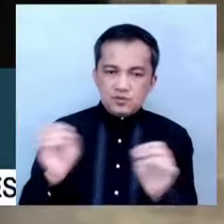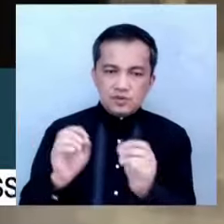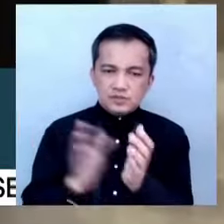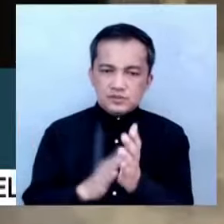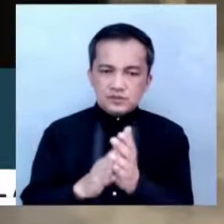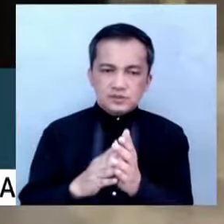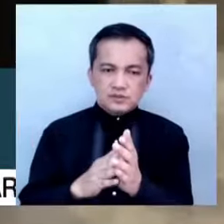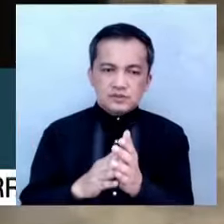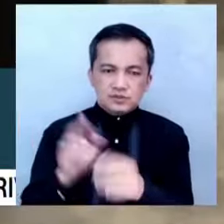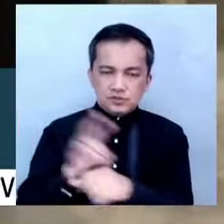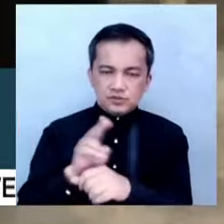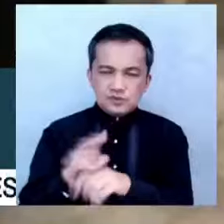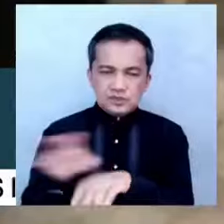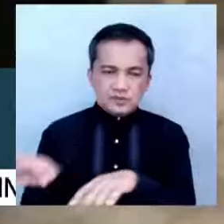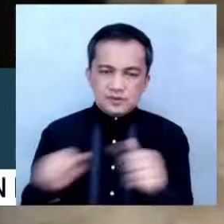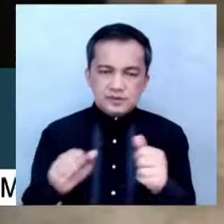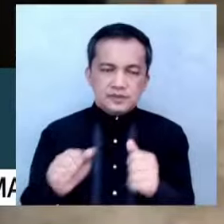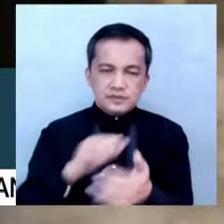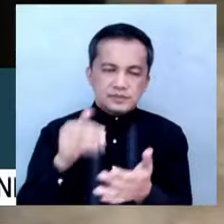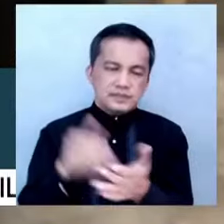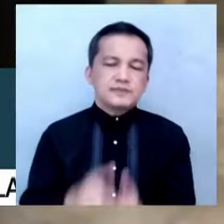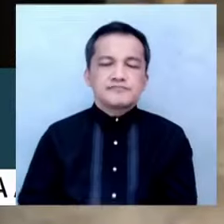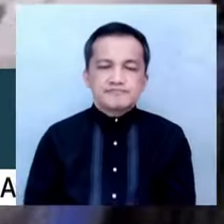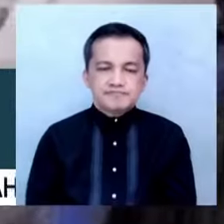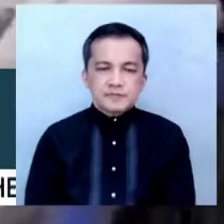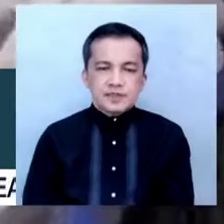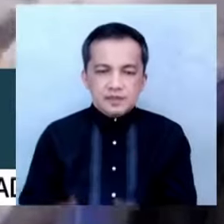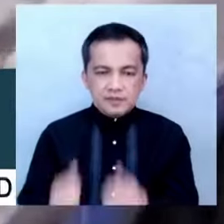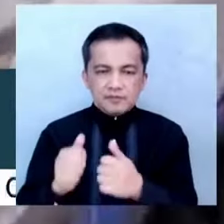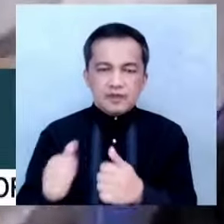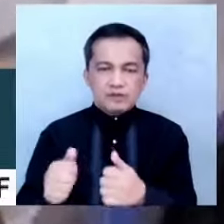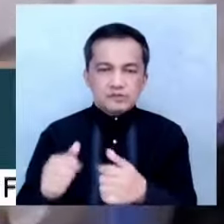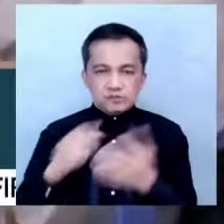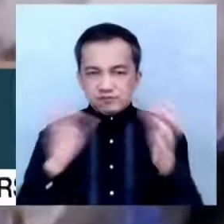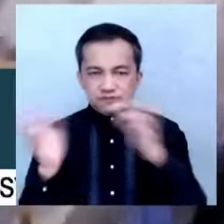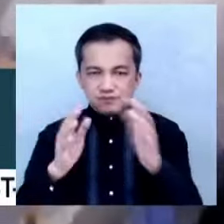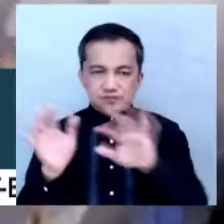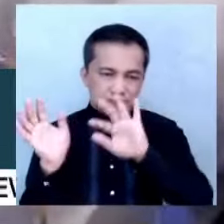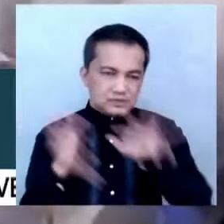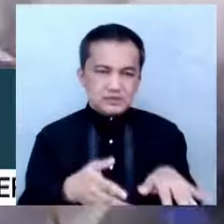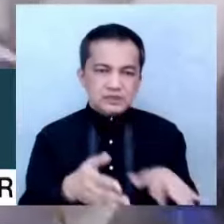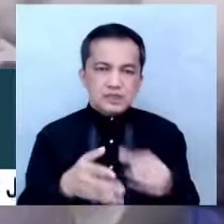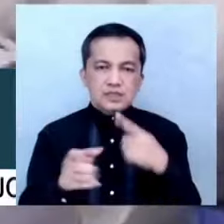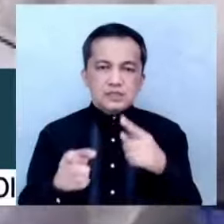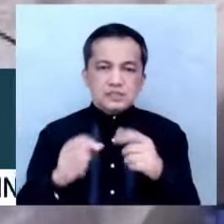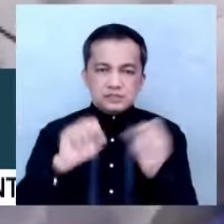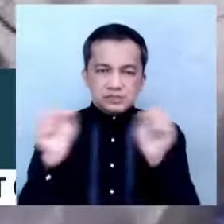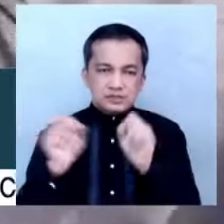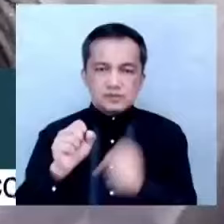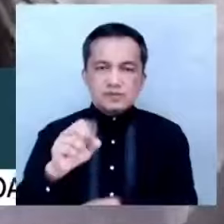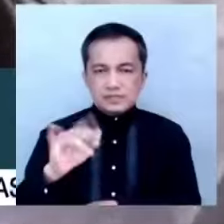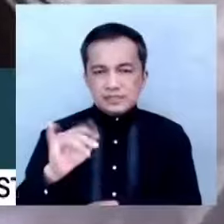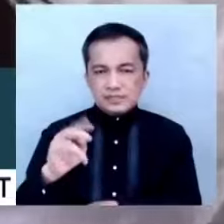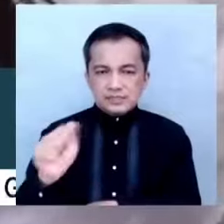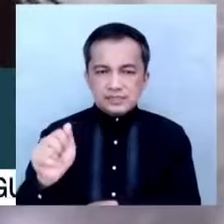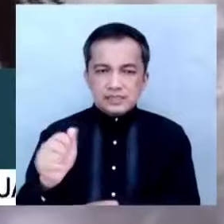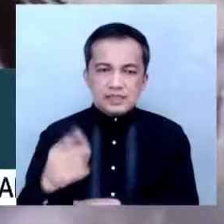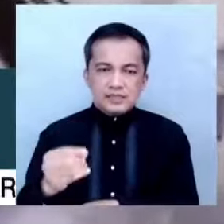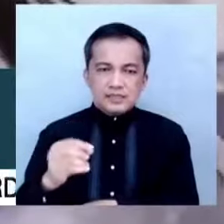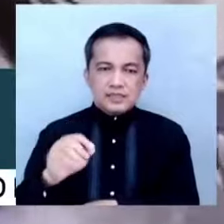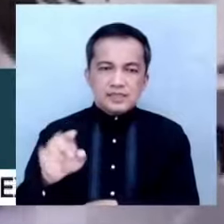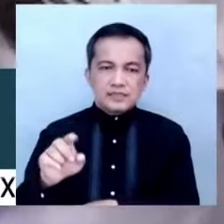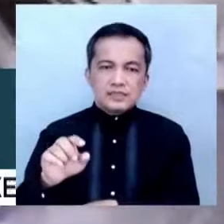being used as evacuation centers following the devastation left behind by recent Typhoon Karina and the enhanced southwest monsoon. It